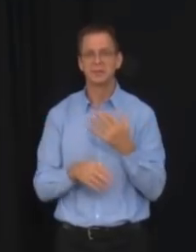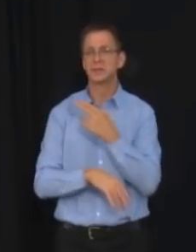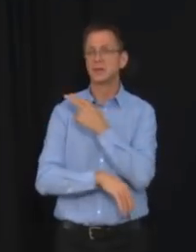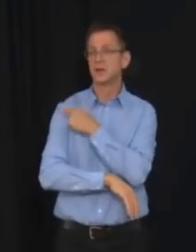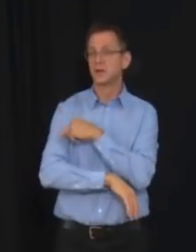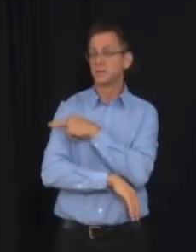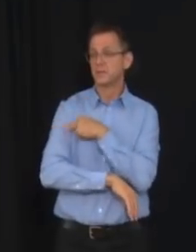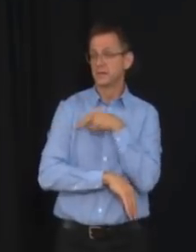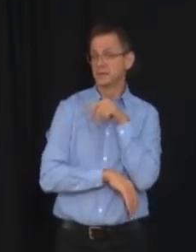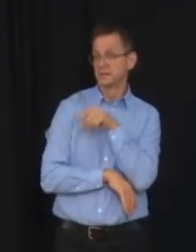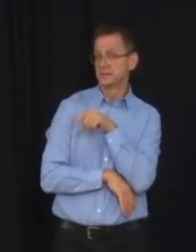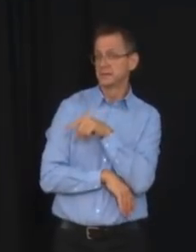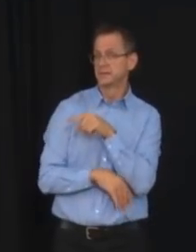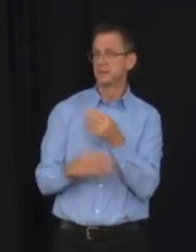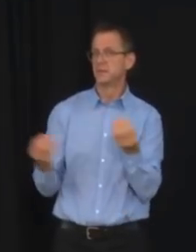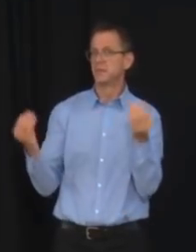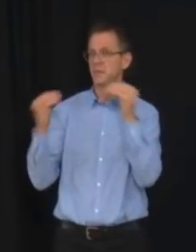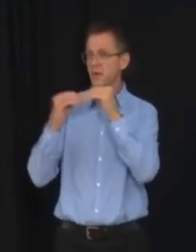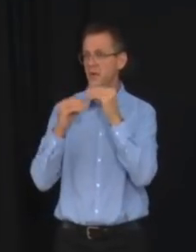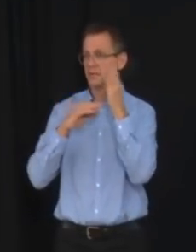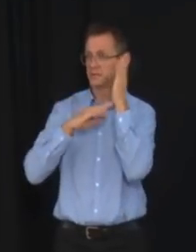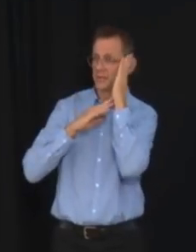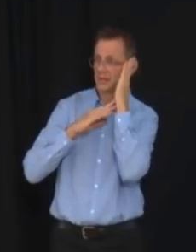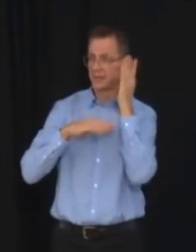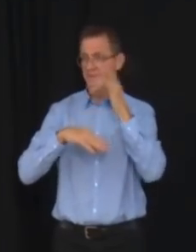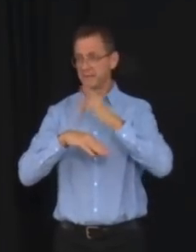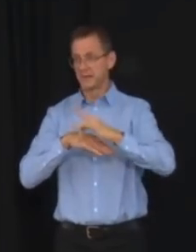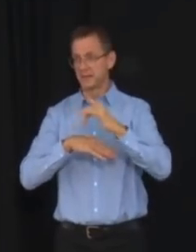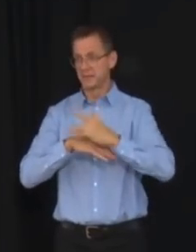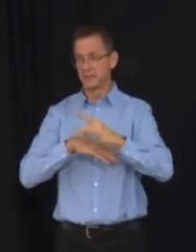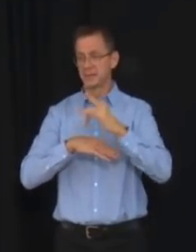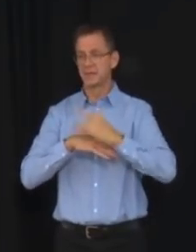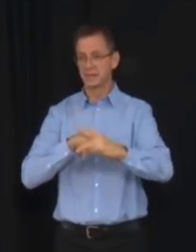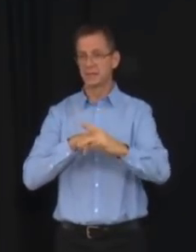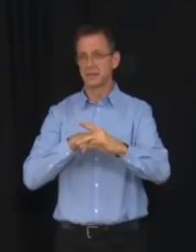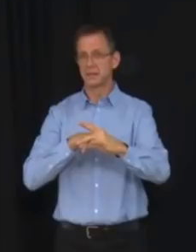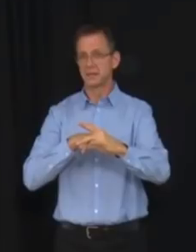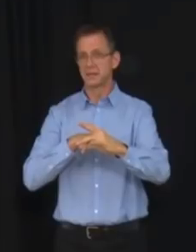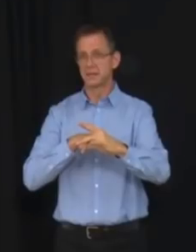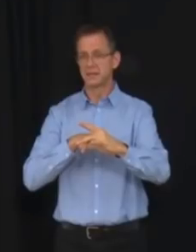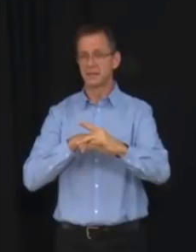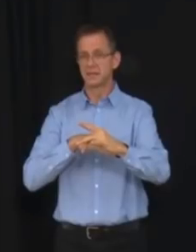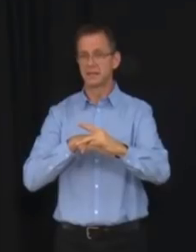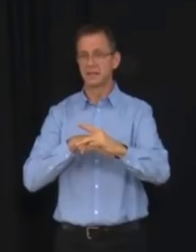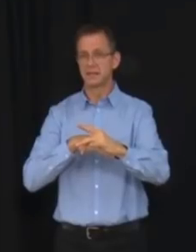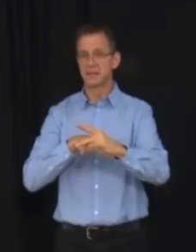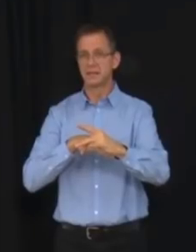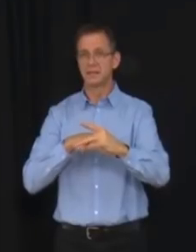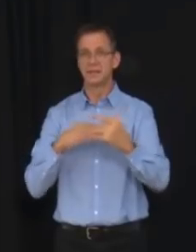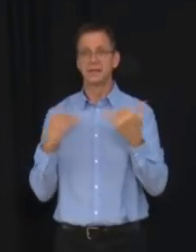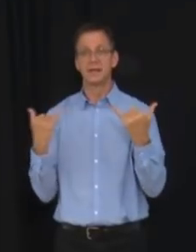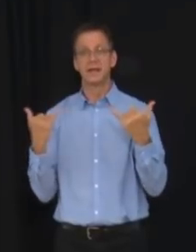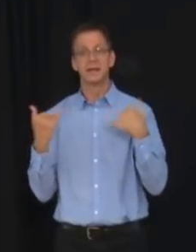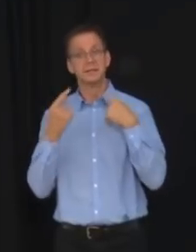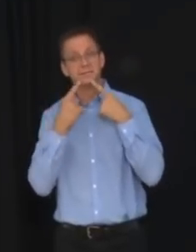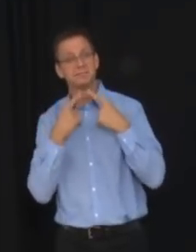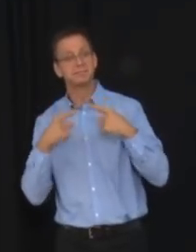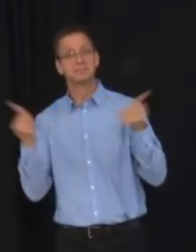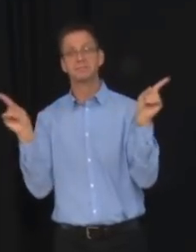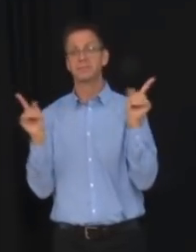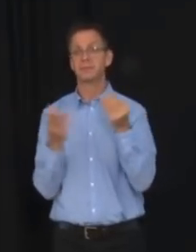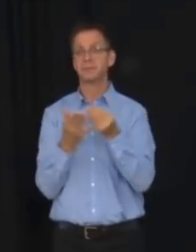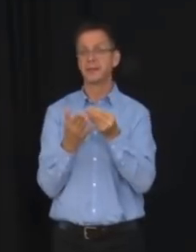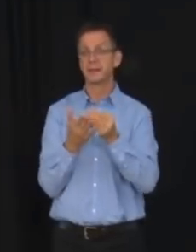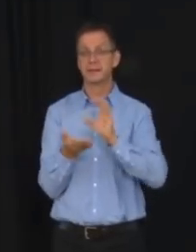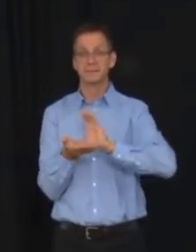for a bed for the next patient who needs it. The steps that we're announcing today are just short-term pieces of a much larger effort to